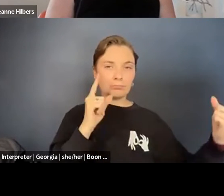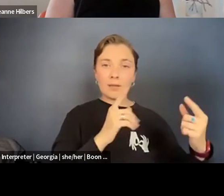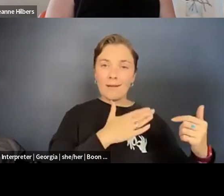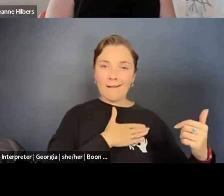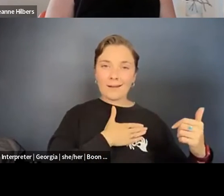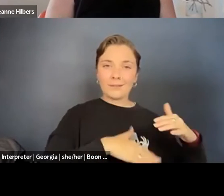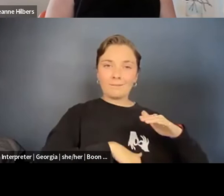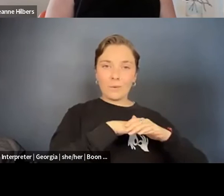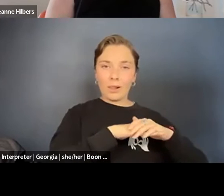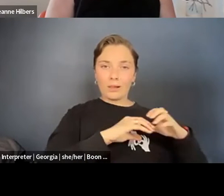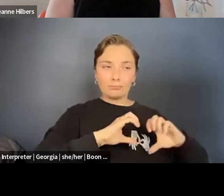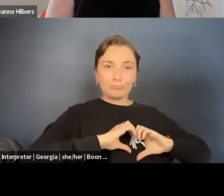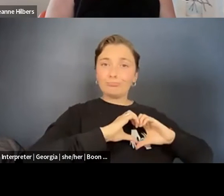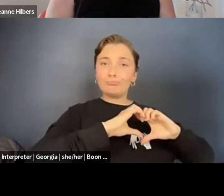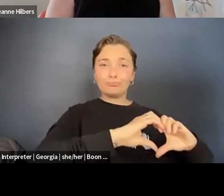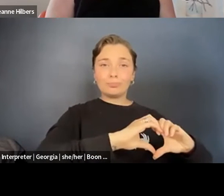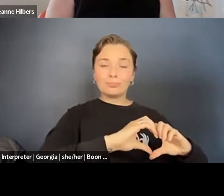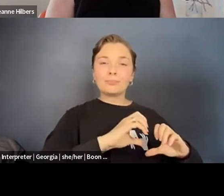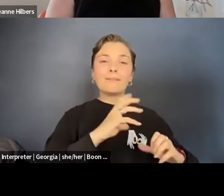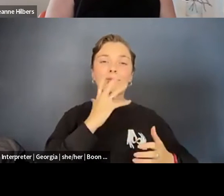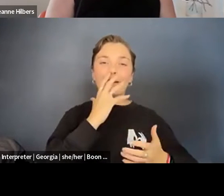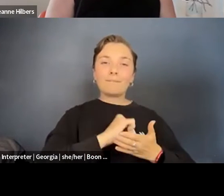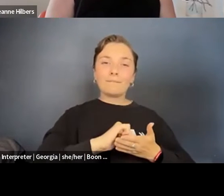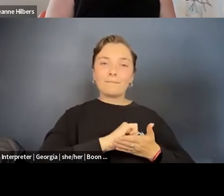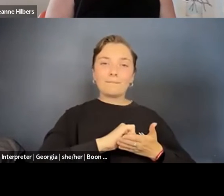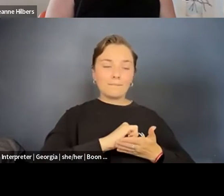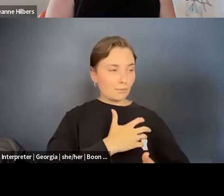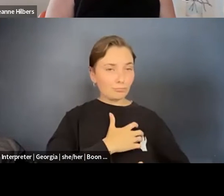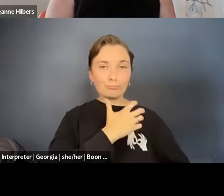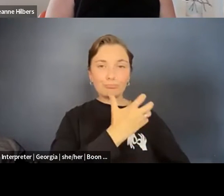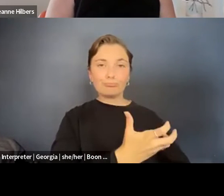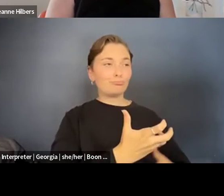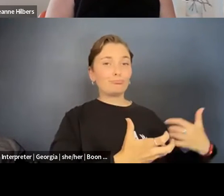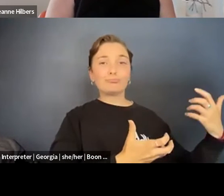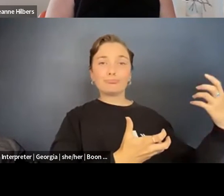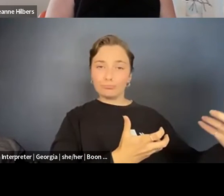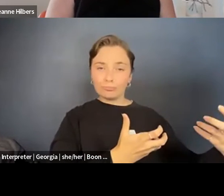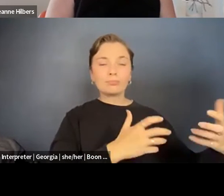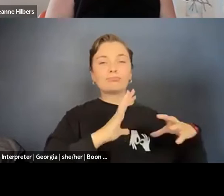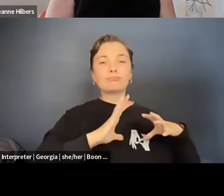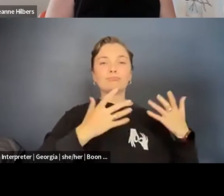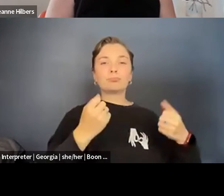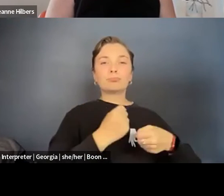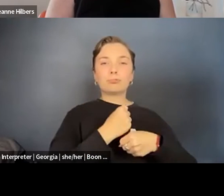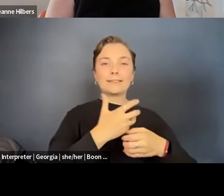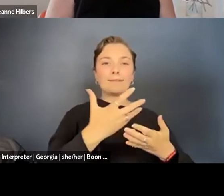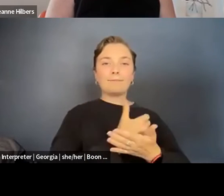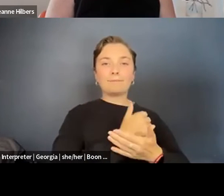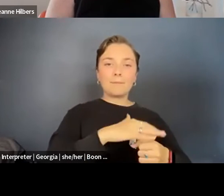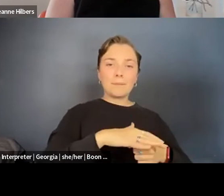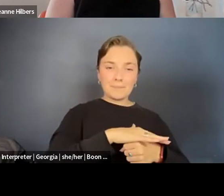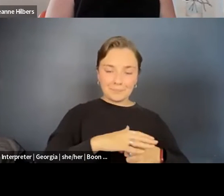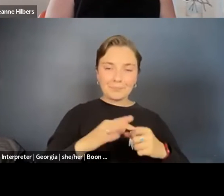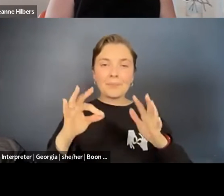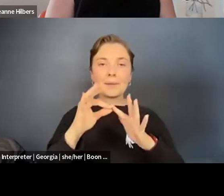hearts and with hearts of forgiveness, then that's what creates our safe space. It also strikes me